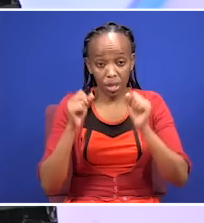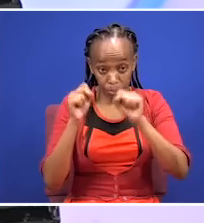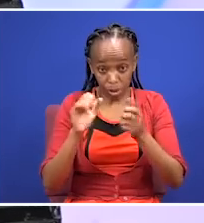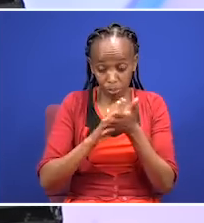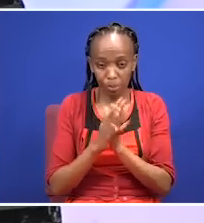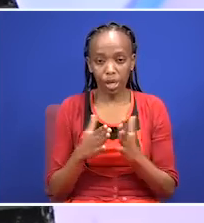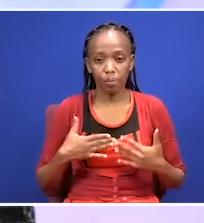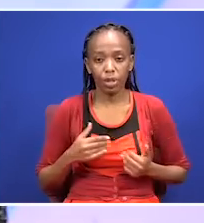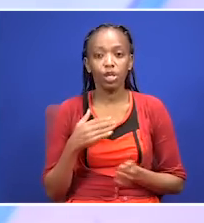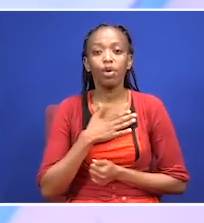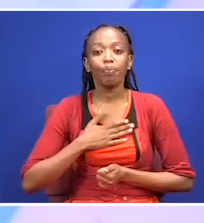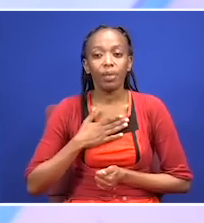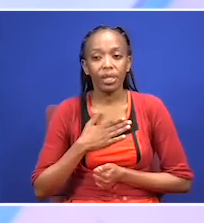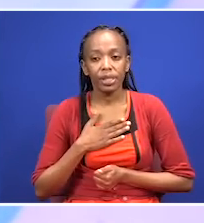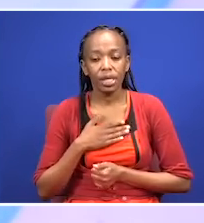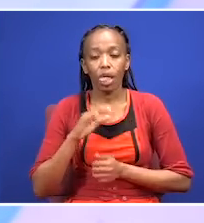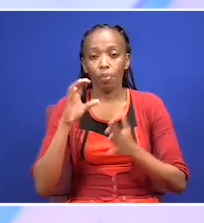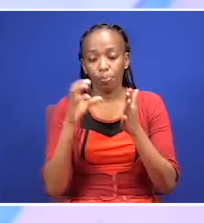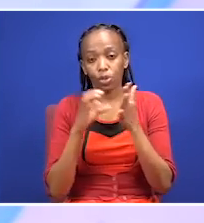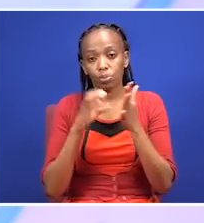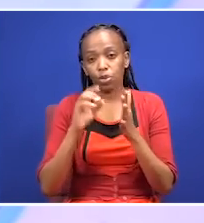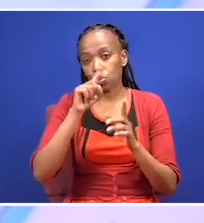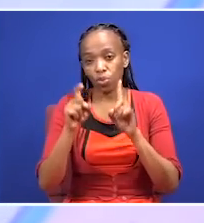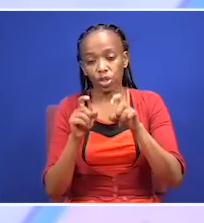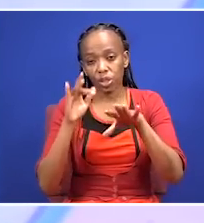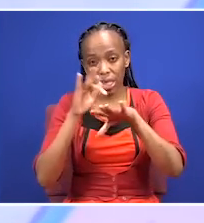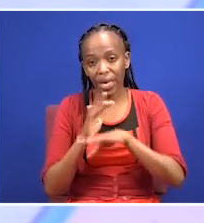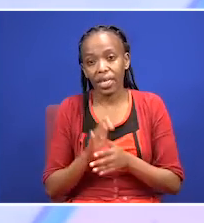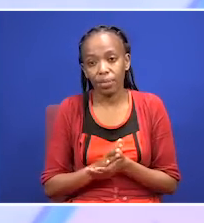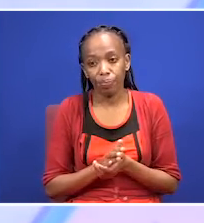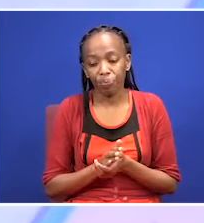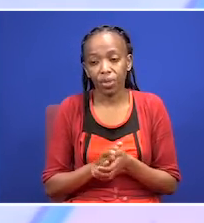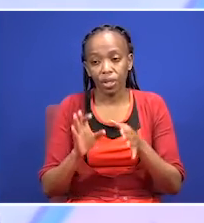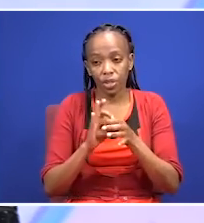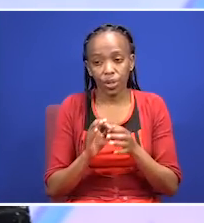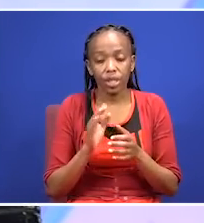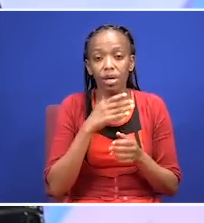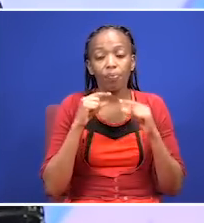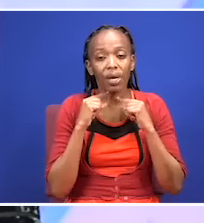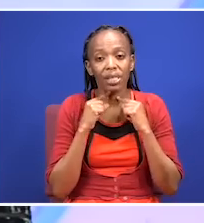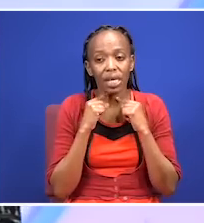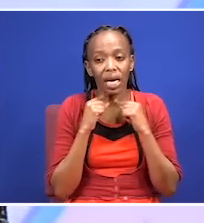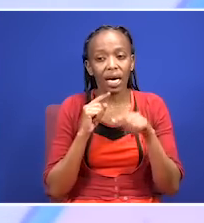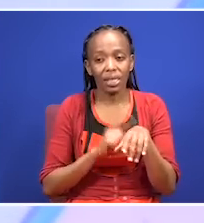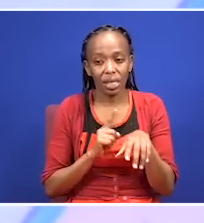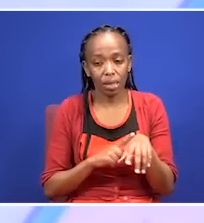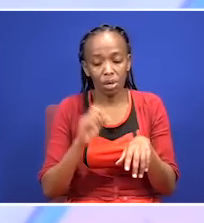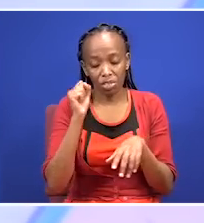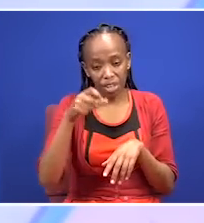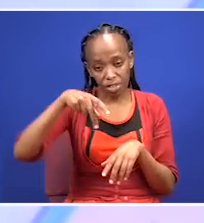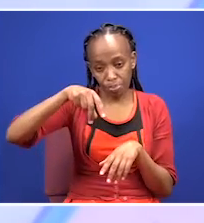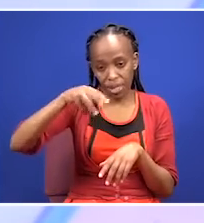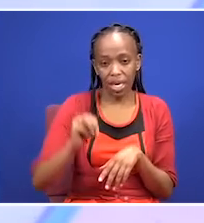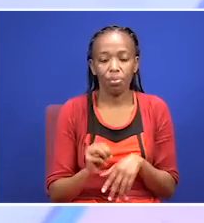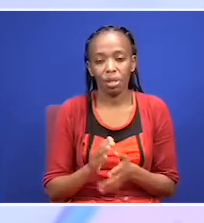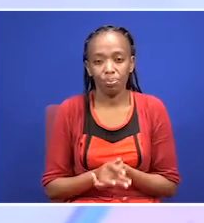healed kindly post those questions early enough join him at exactly 5